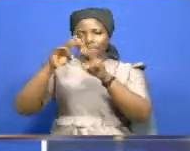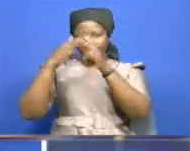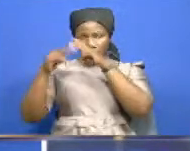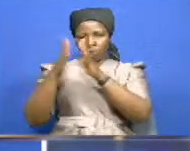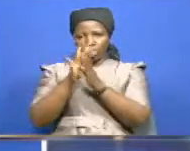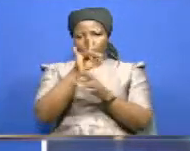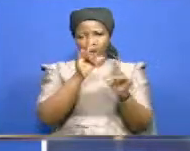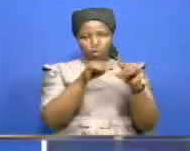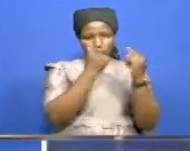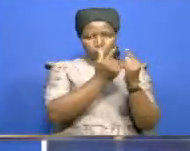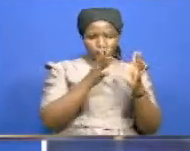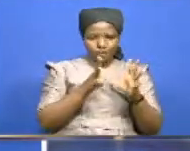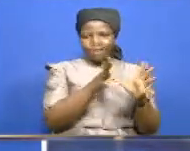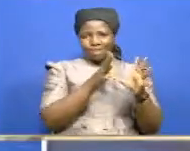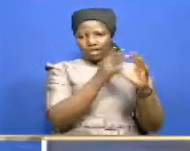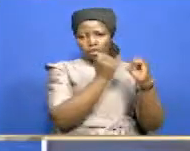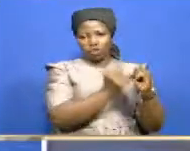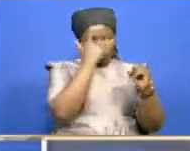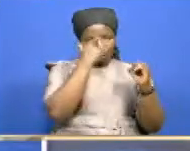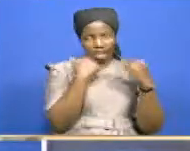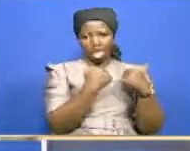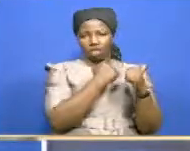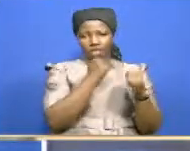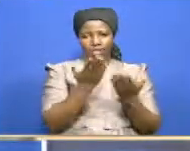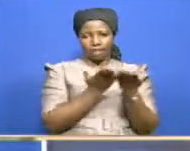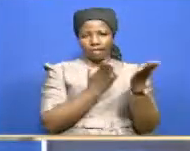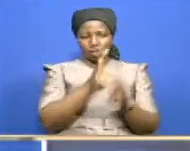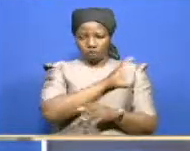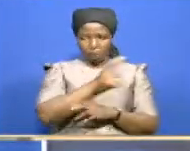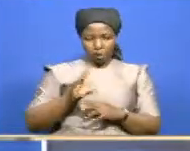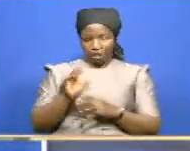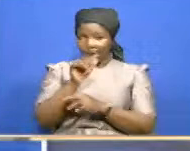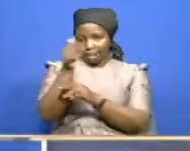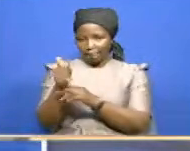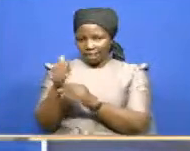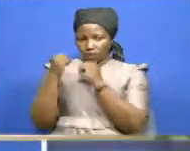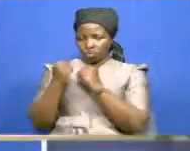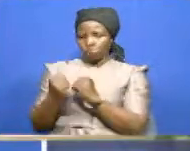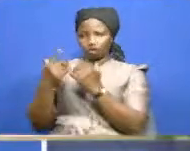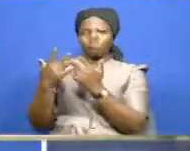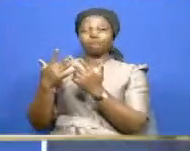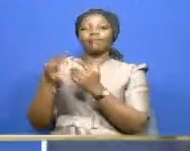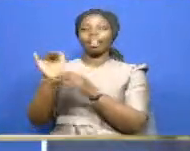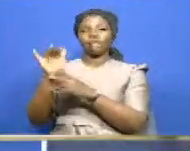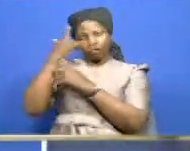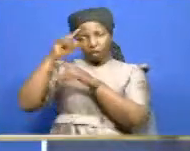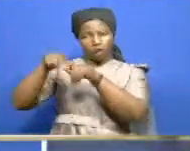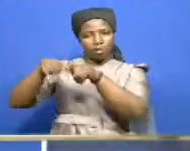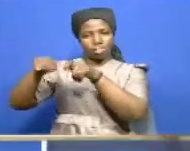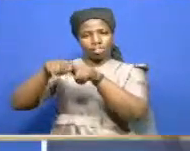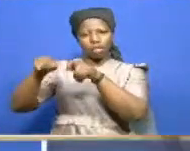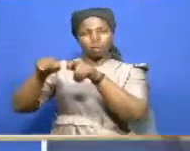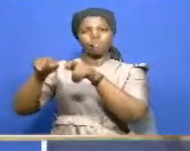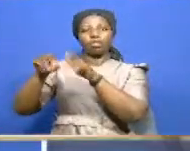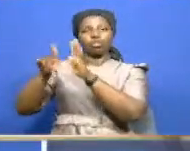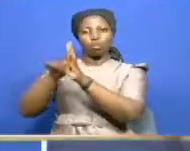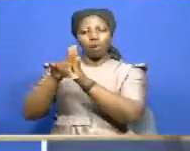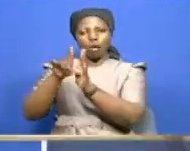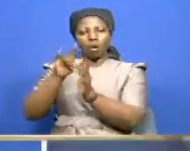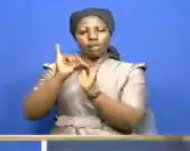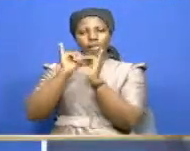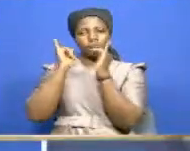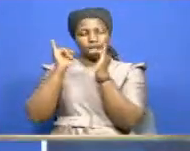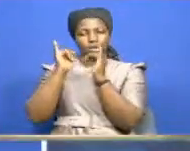pushing strongly for a health service commission while others were strongly for a regulatory statutory body to regulate